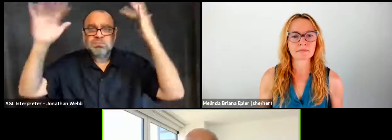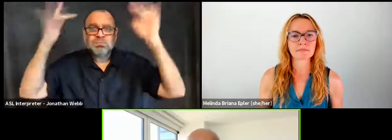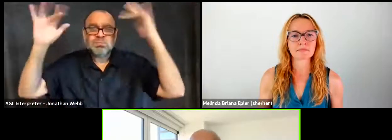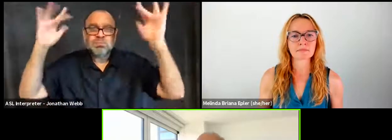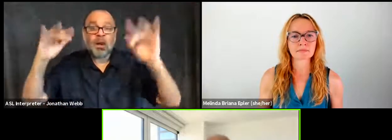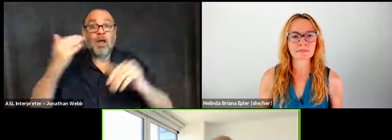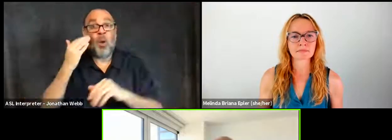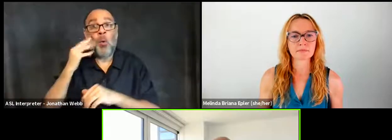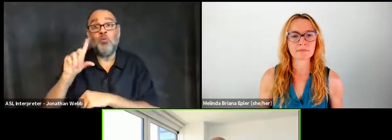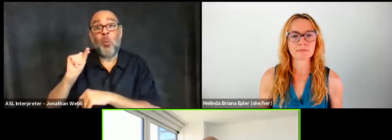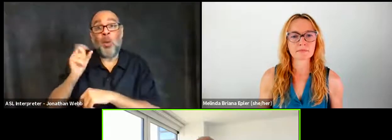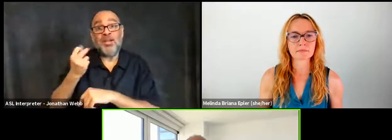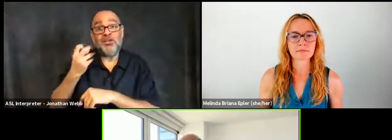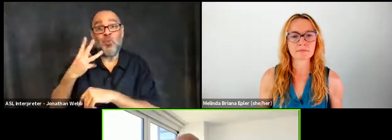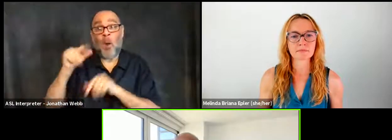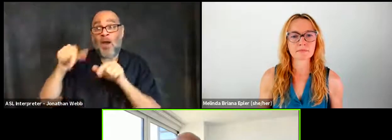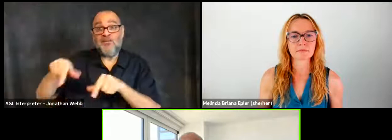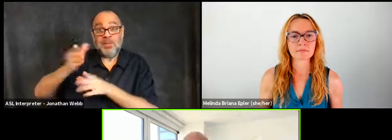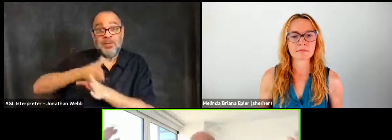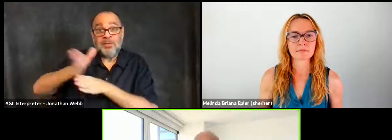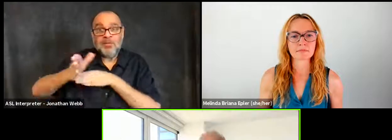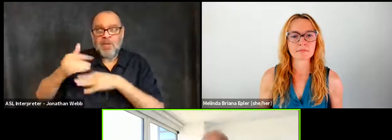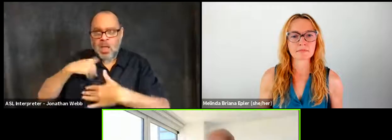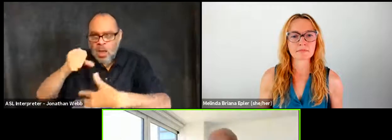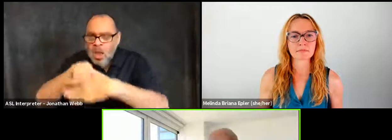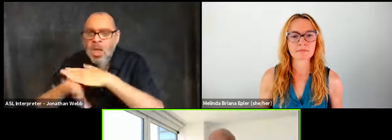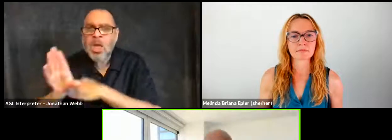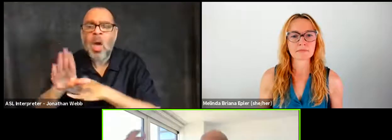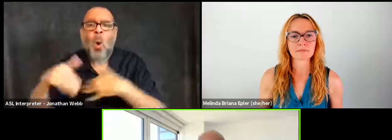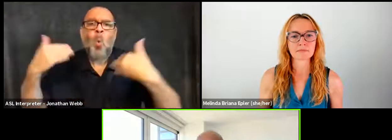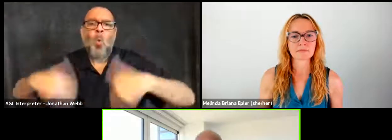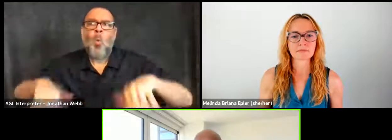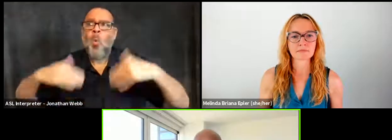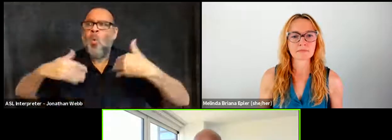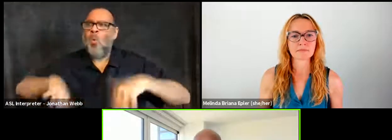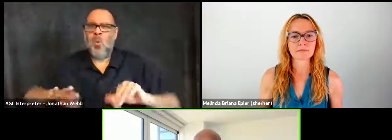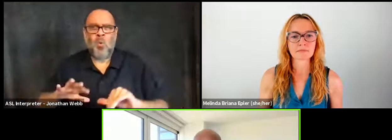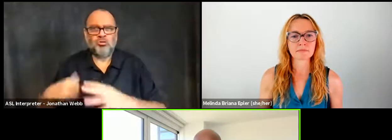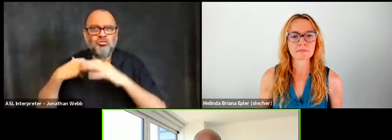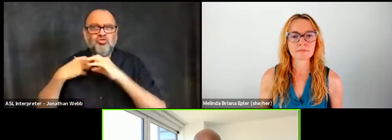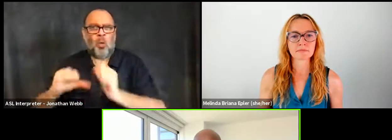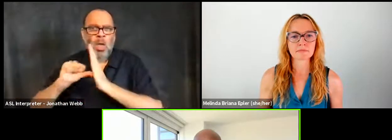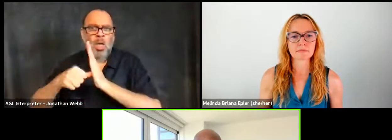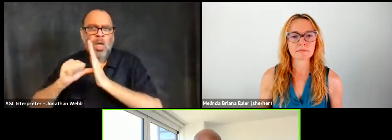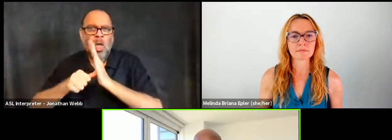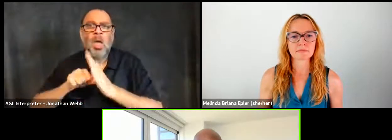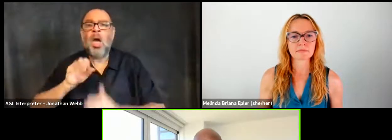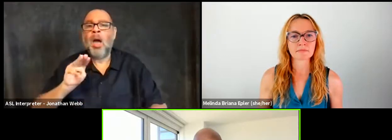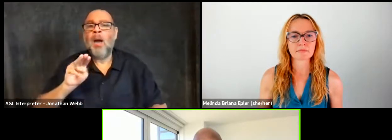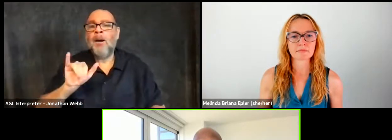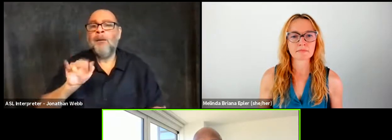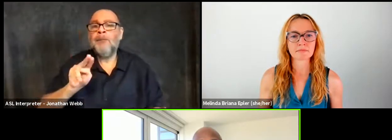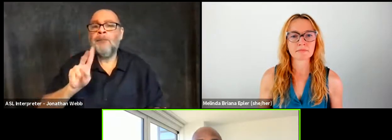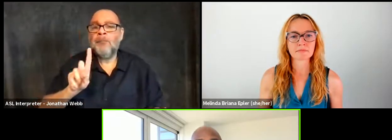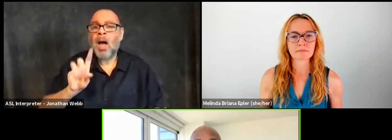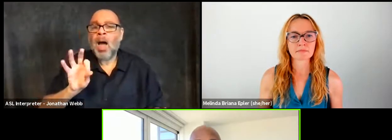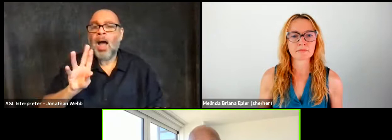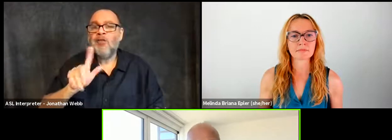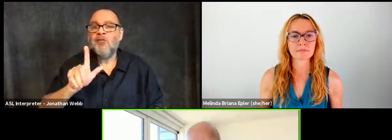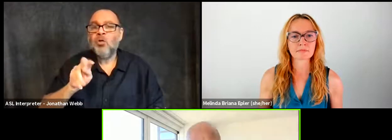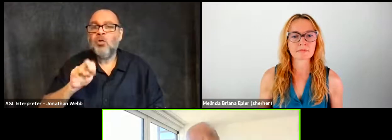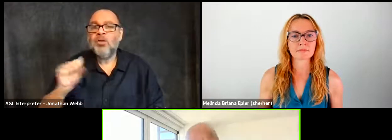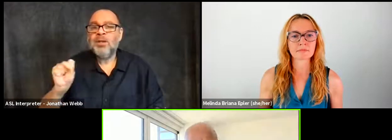And correct me if I'm wrong, but the whole thing about mindfulness and wellness was about being able to